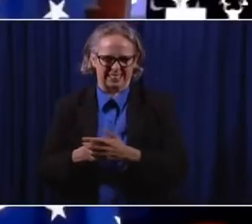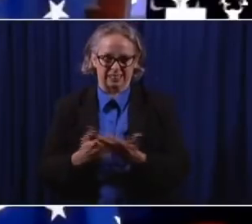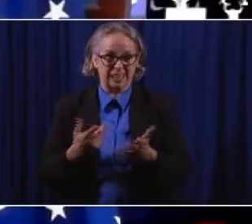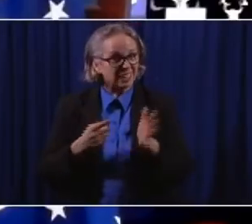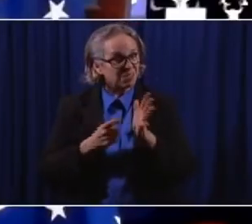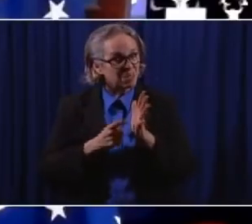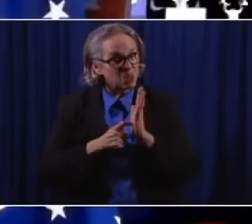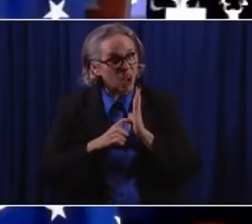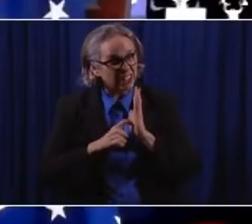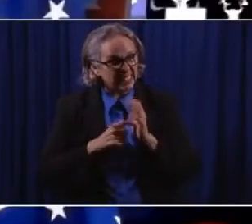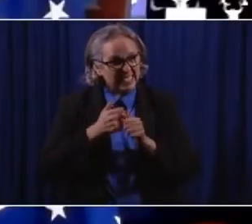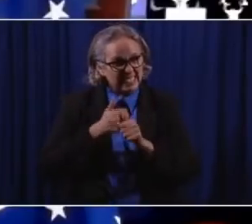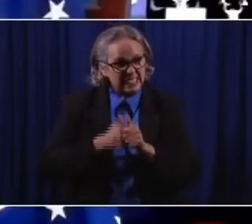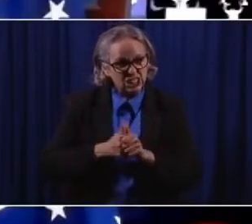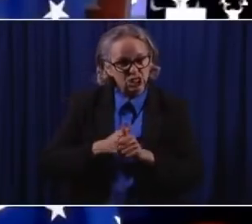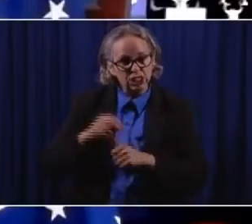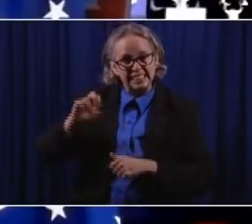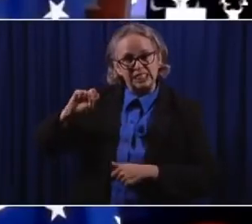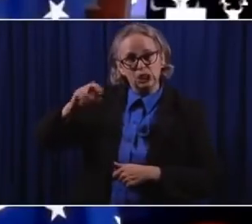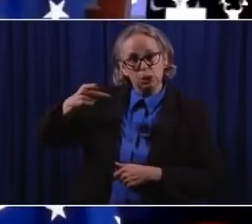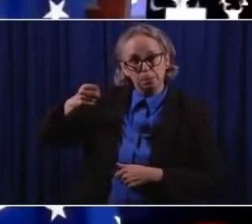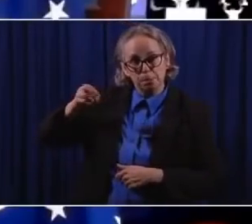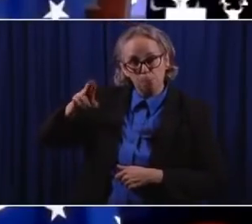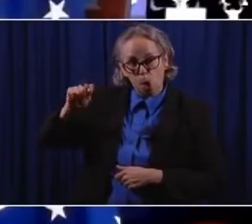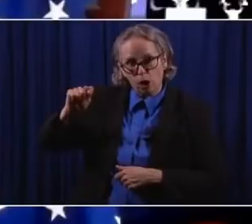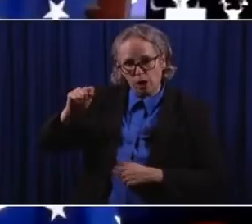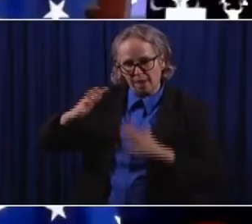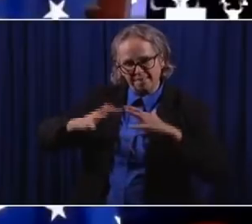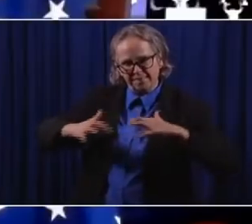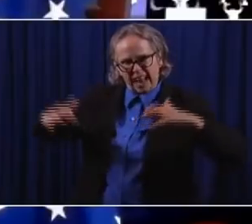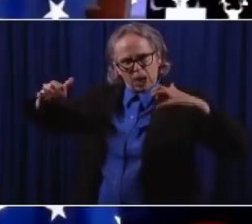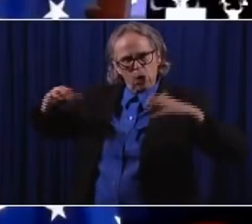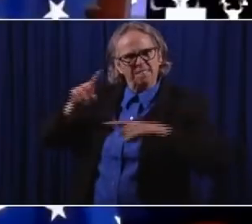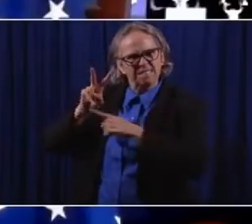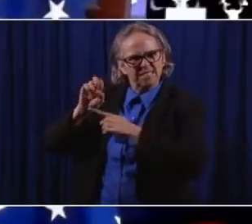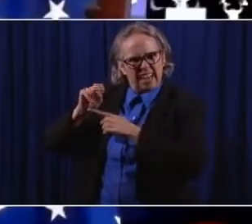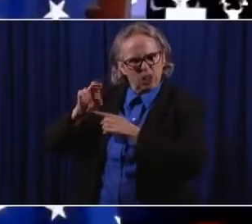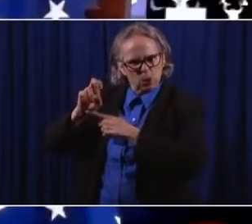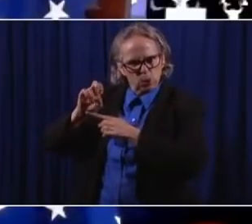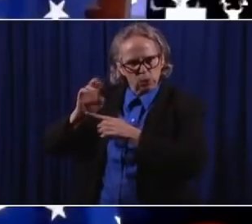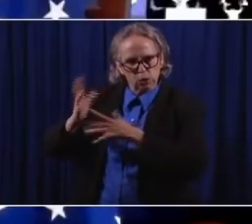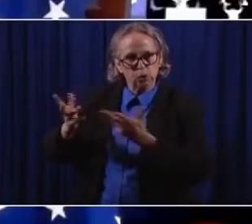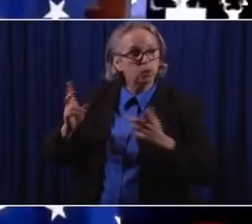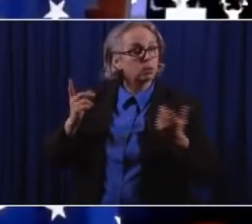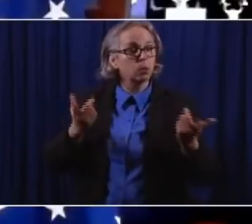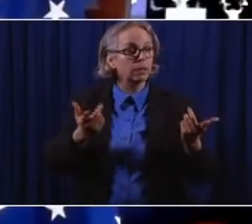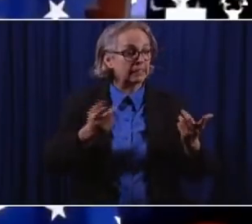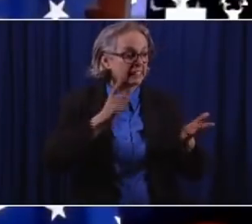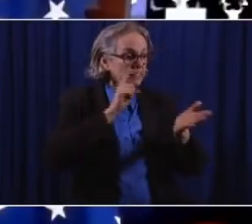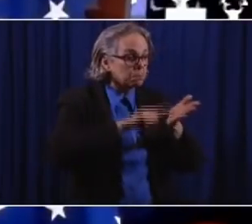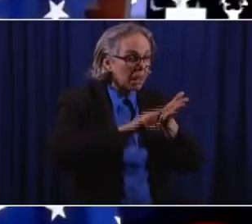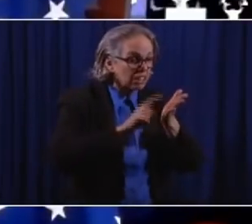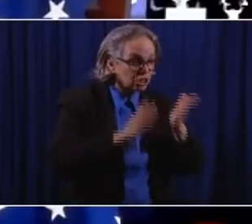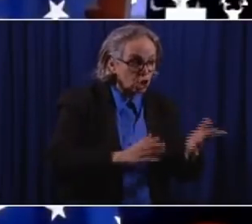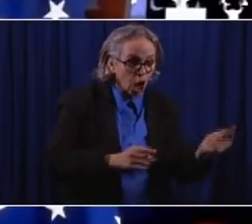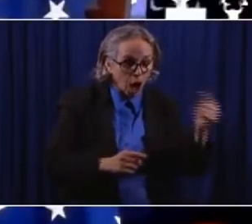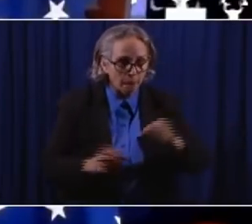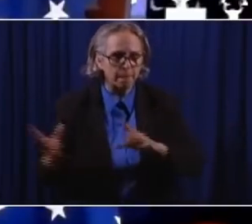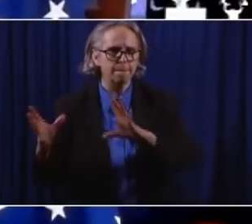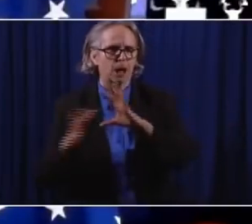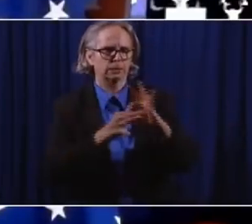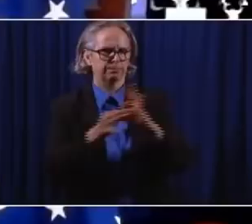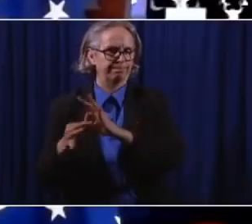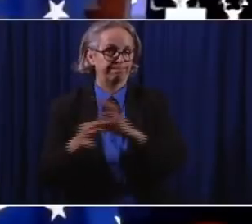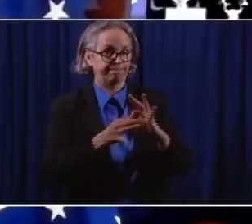to cooperate with the local inspectors who are in charge of making sure that that